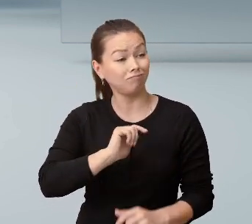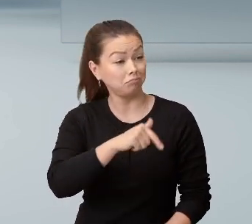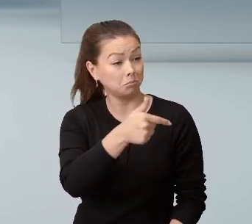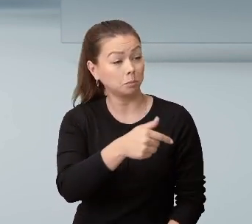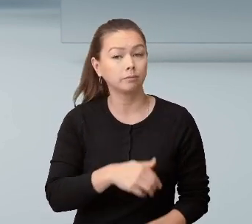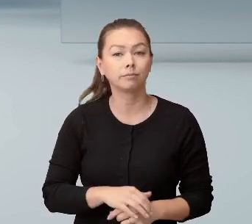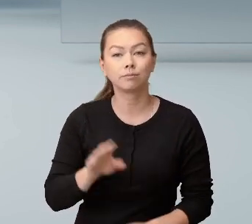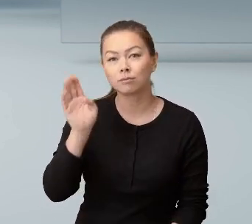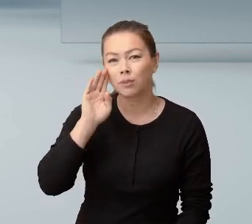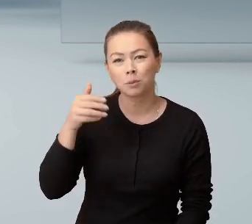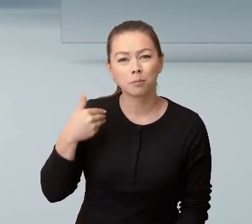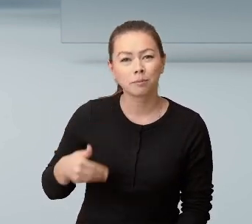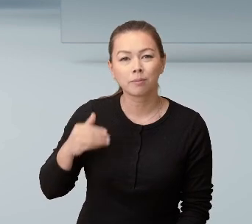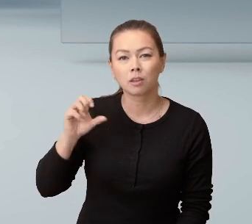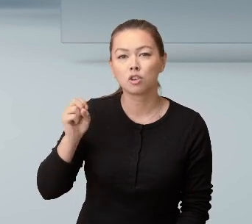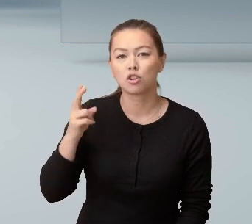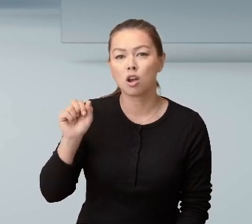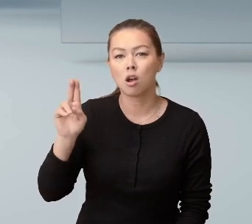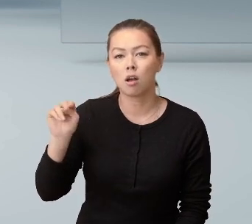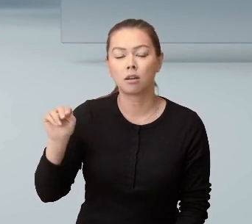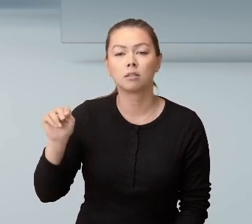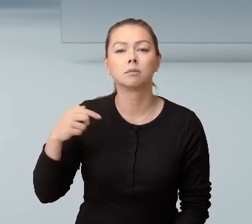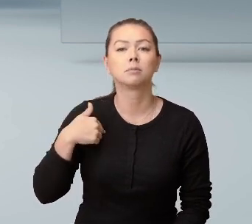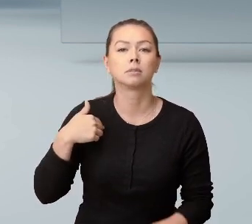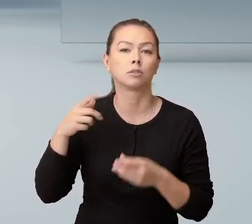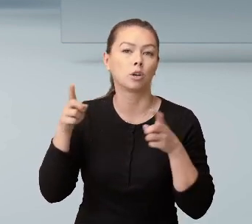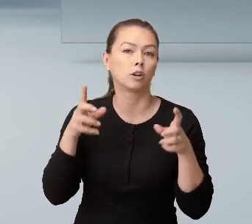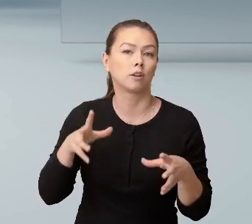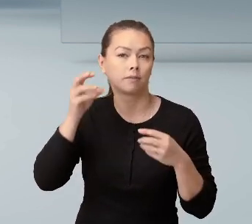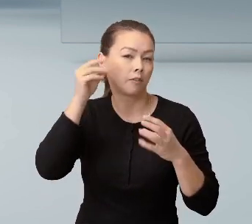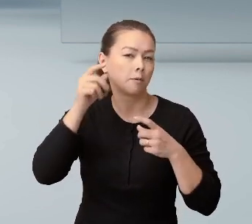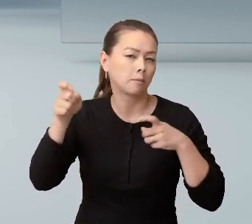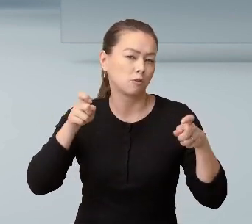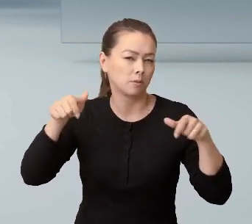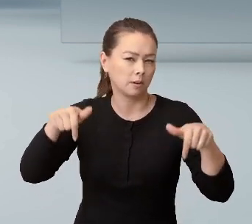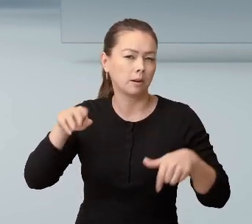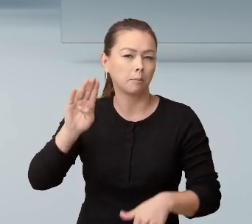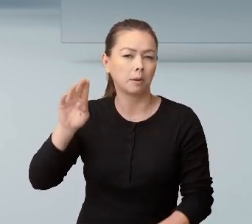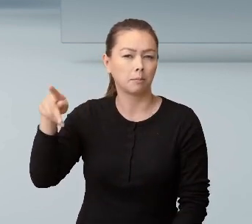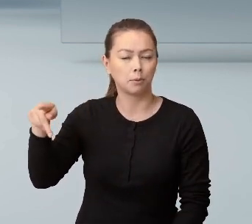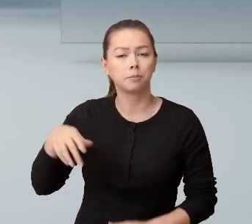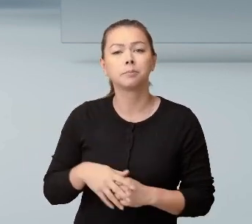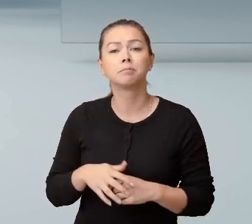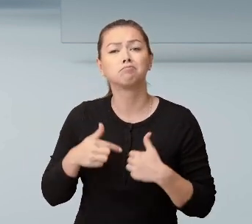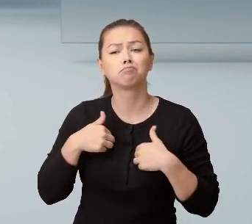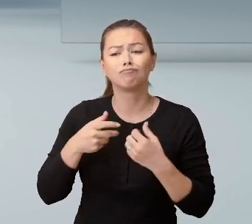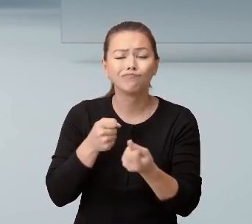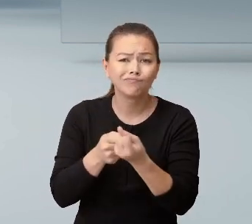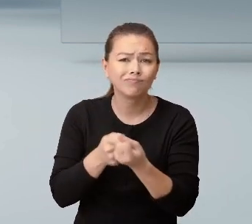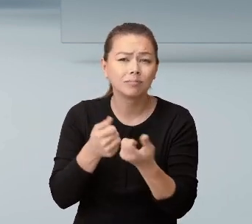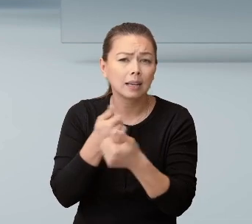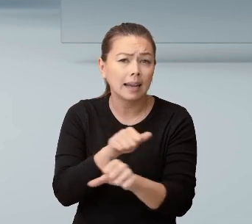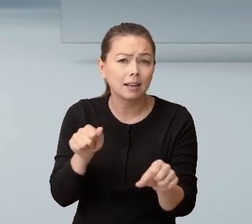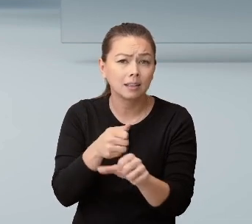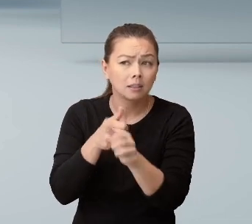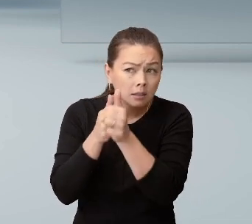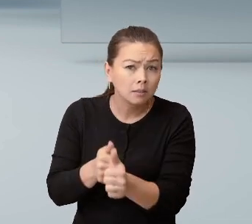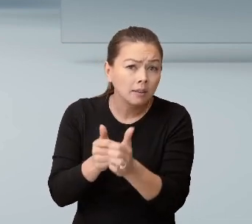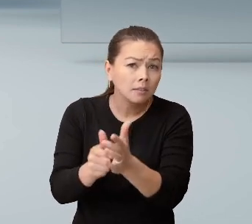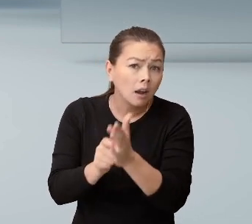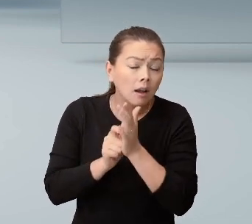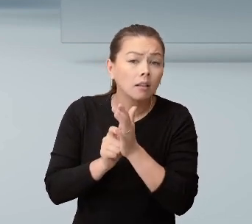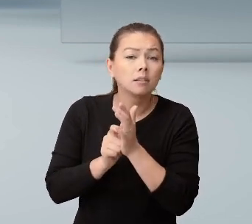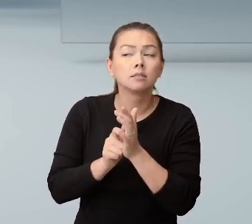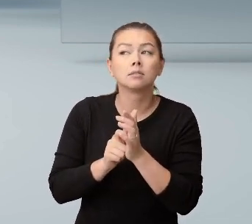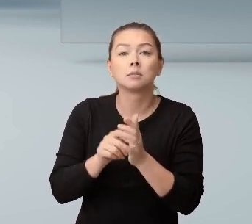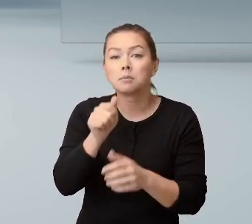Hi there, I'm Sean Hughes. I'm the Director of Information Management here at Bulletproof. We take care of everything that is compliance and privacy related, along